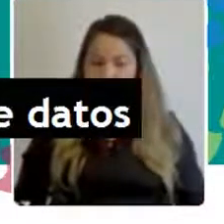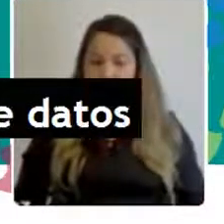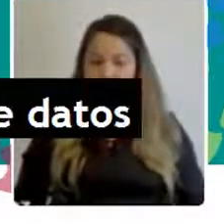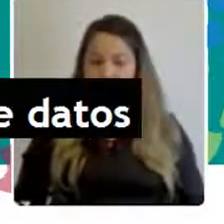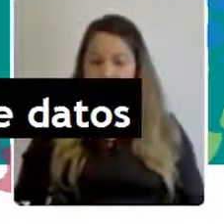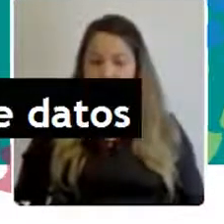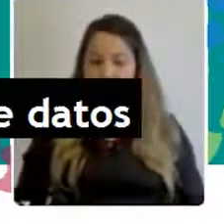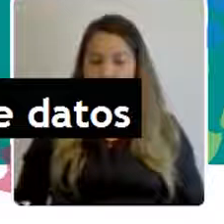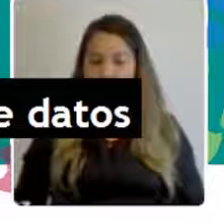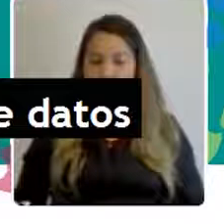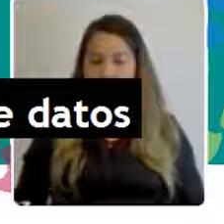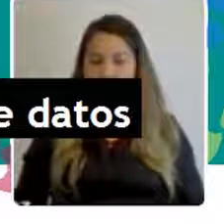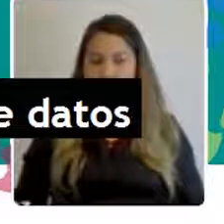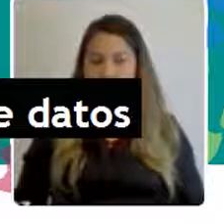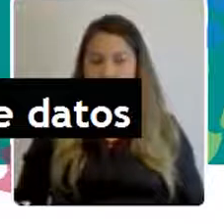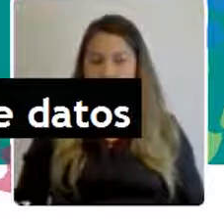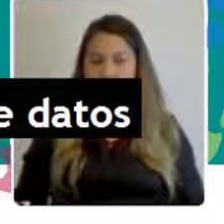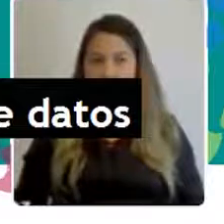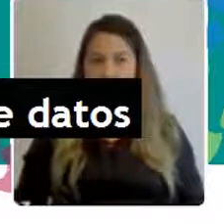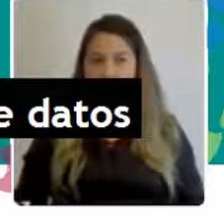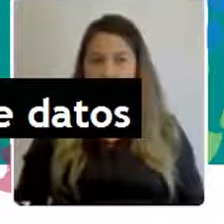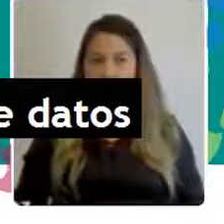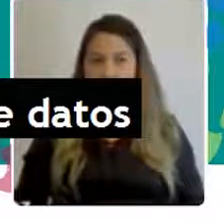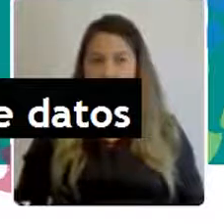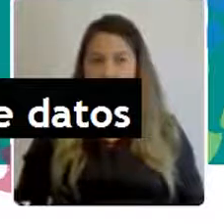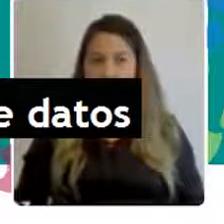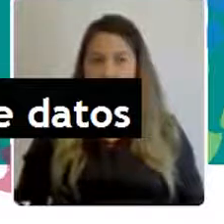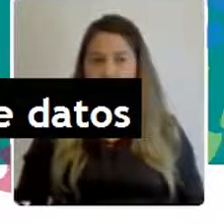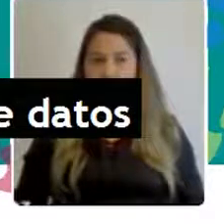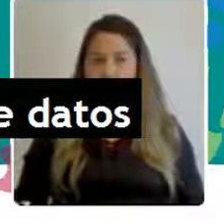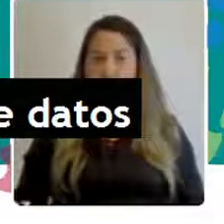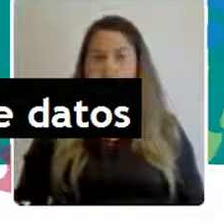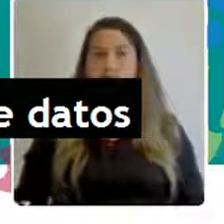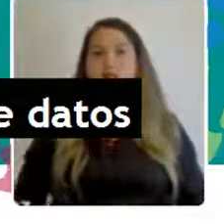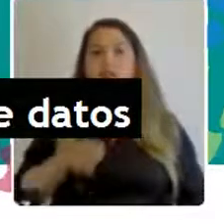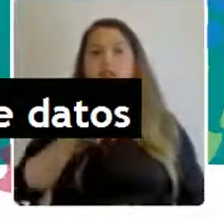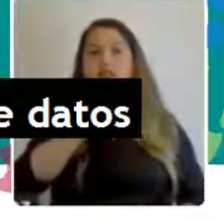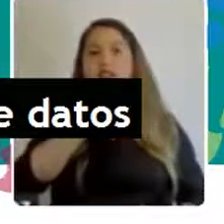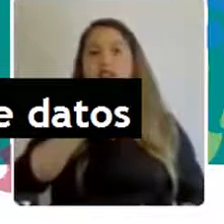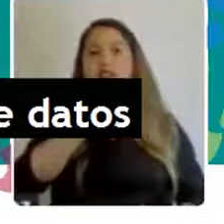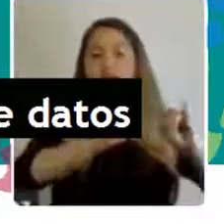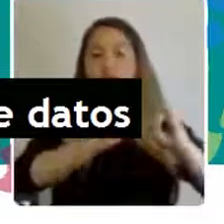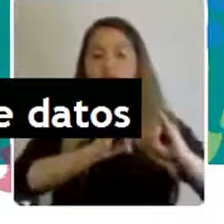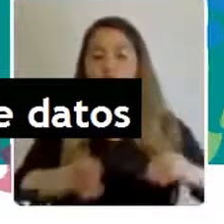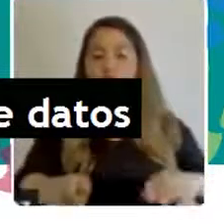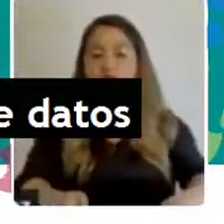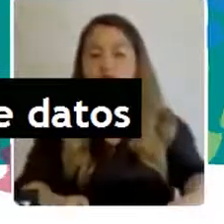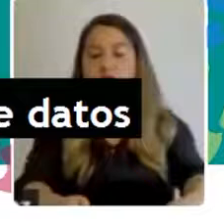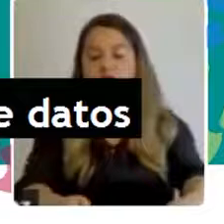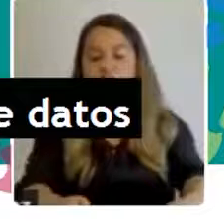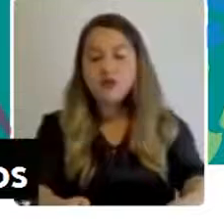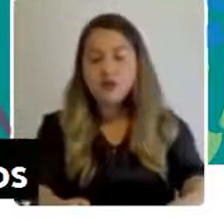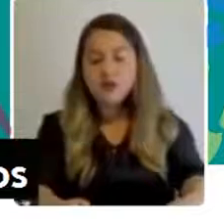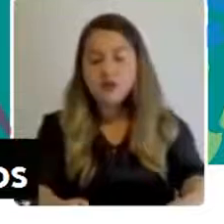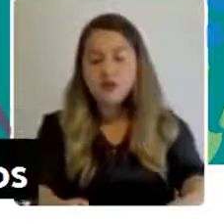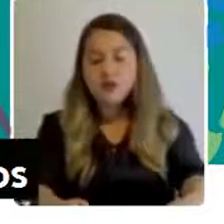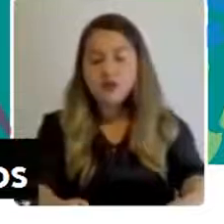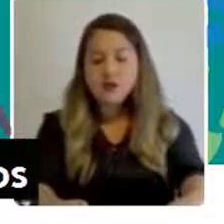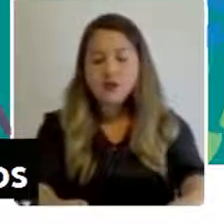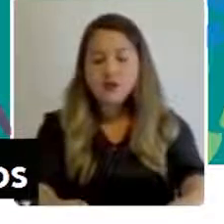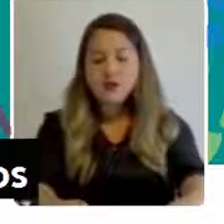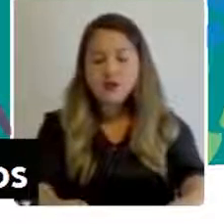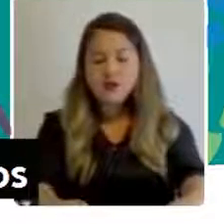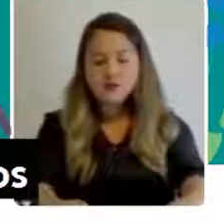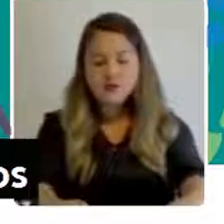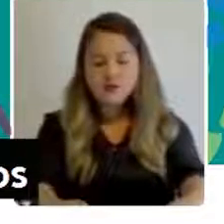clinicaltrials.gov, and that information then is included in the WHO database of clinical trials. So it goes very